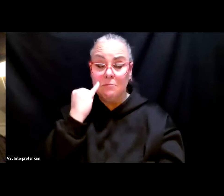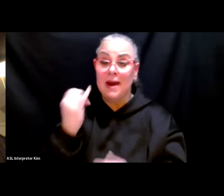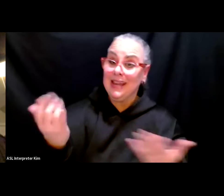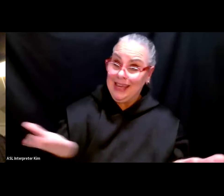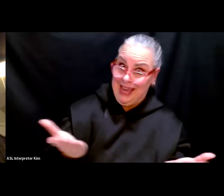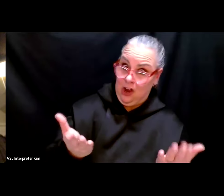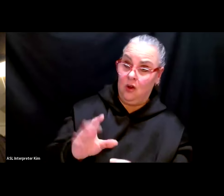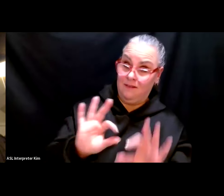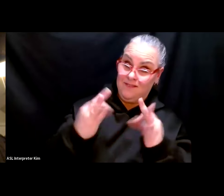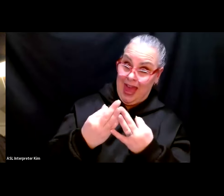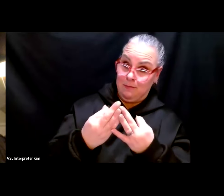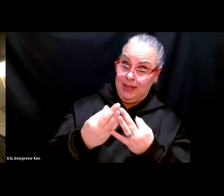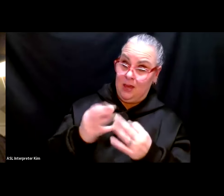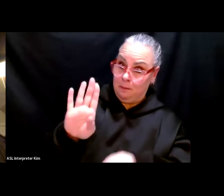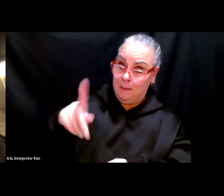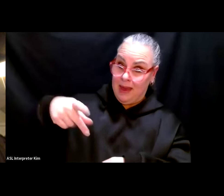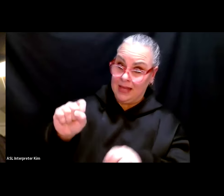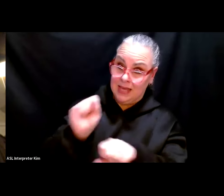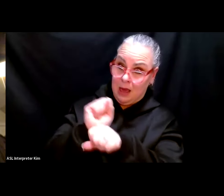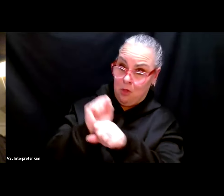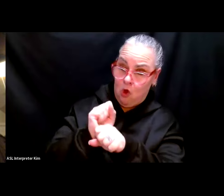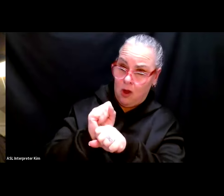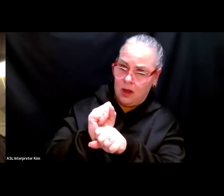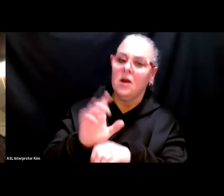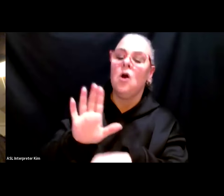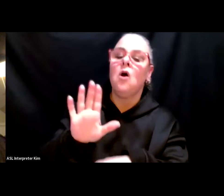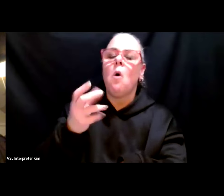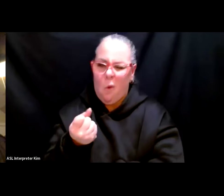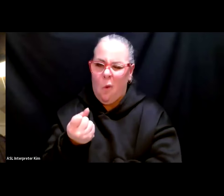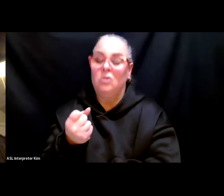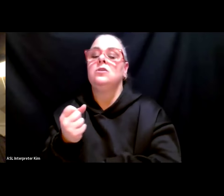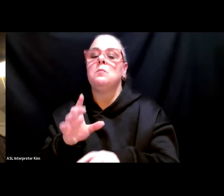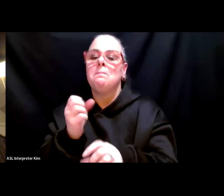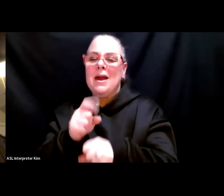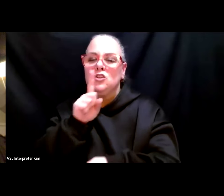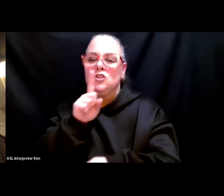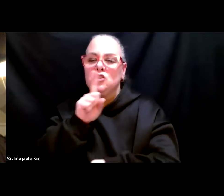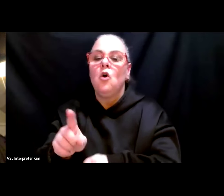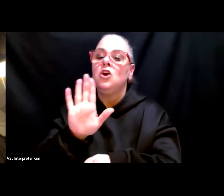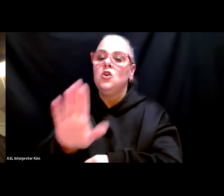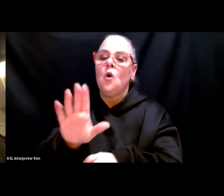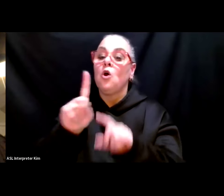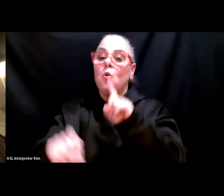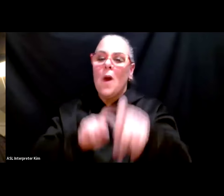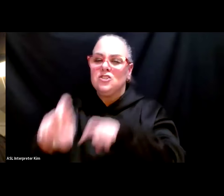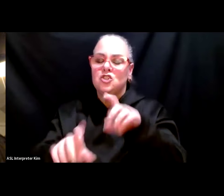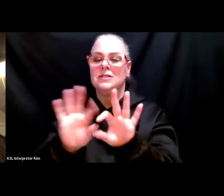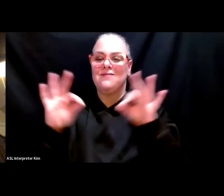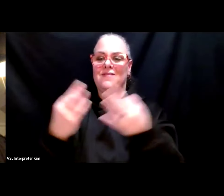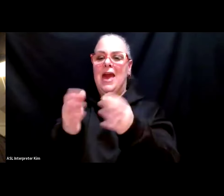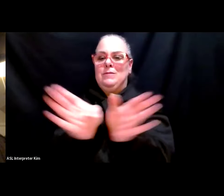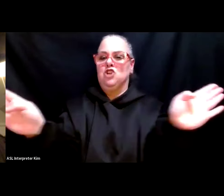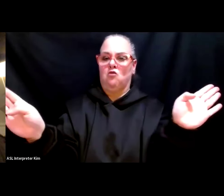family member, then please try to keep your questions related to family perspective. And we do ask that